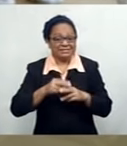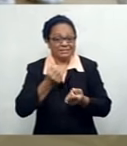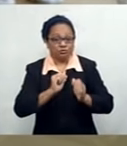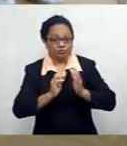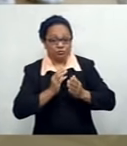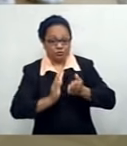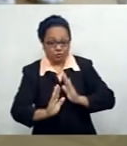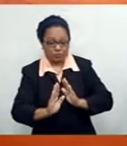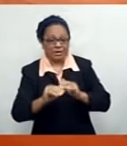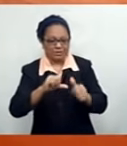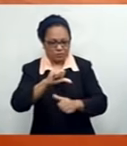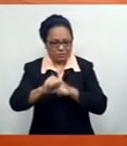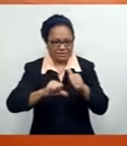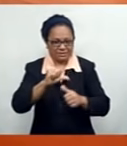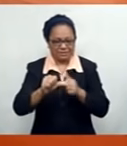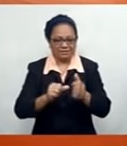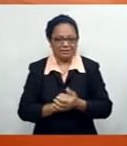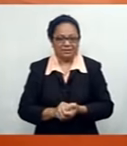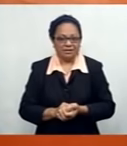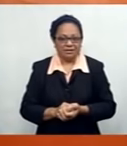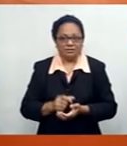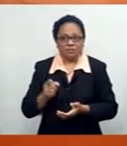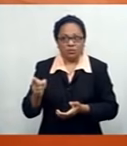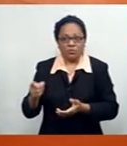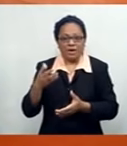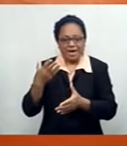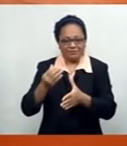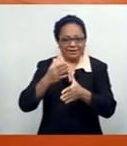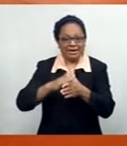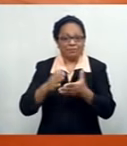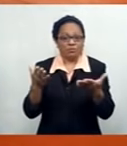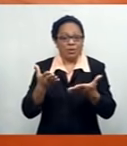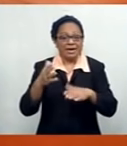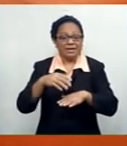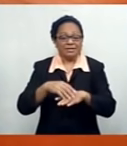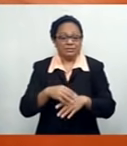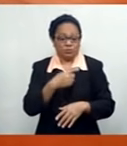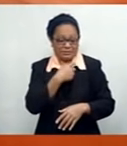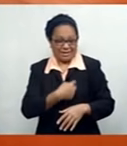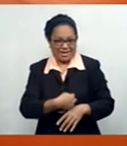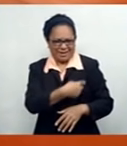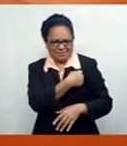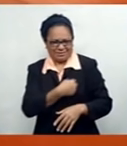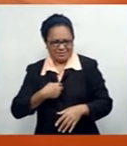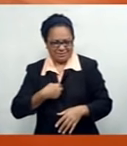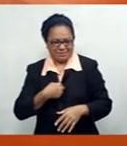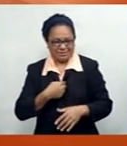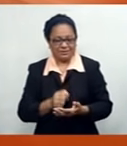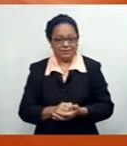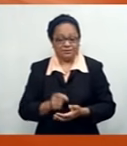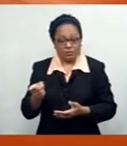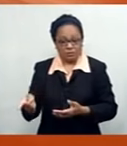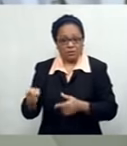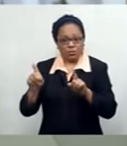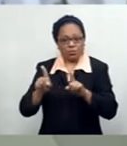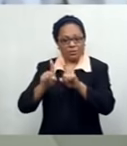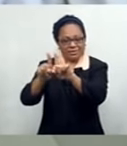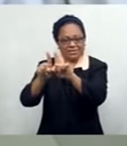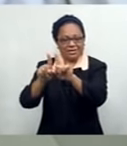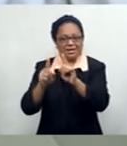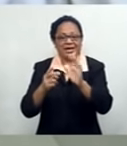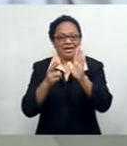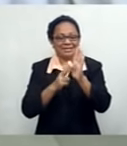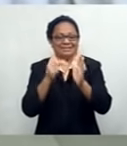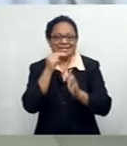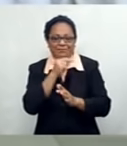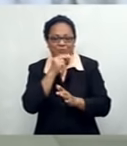the 2021 Sergei Judo Camp in Switzerland. Olympian Tevita Takeawa accompanied his nephew to the